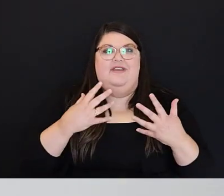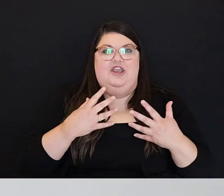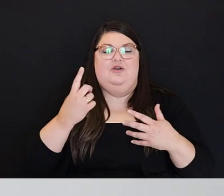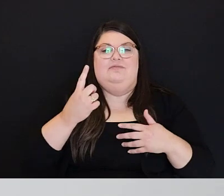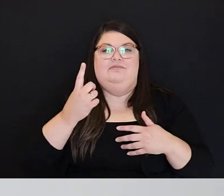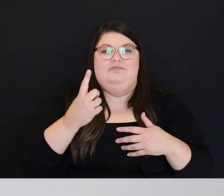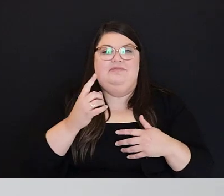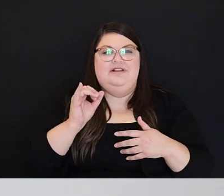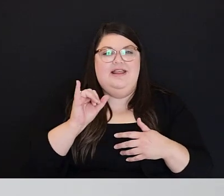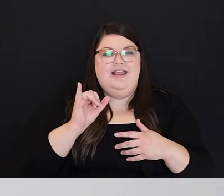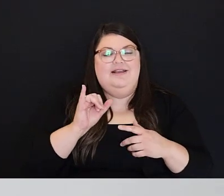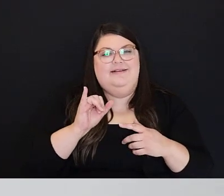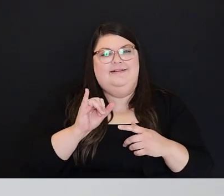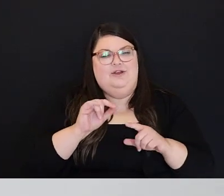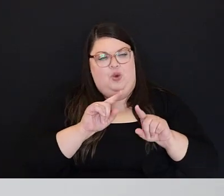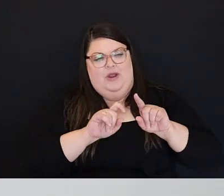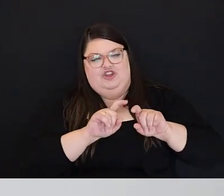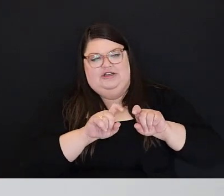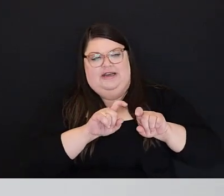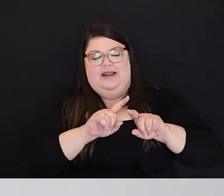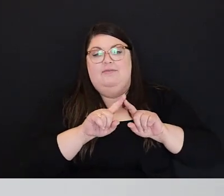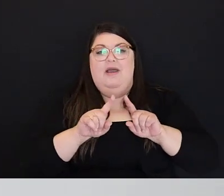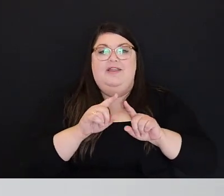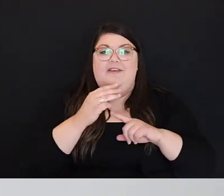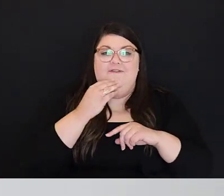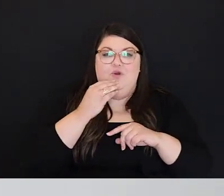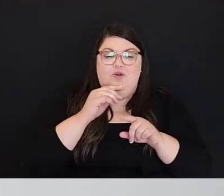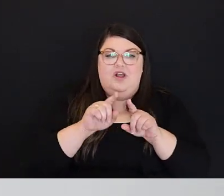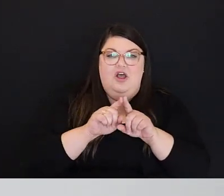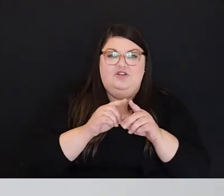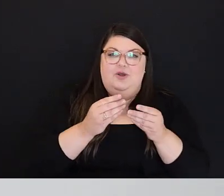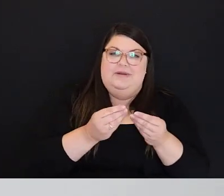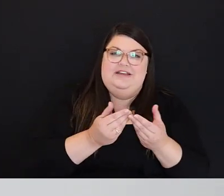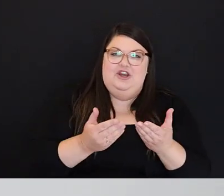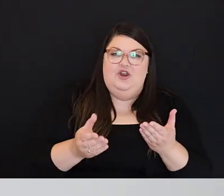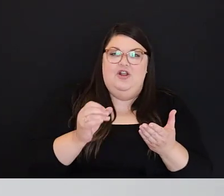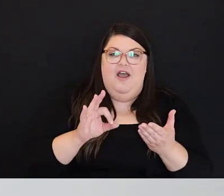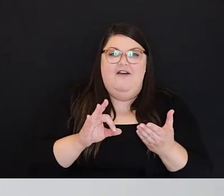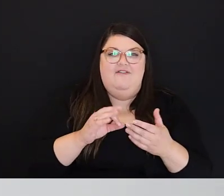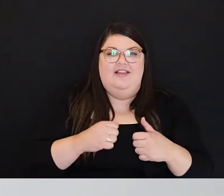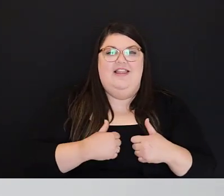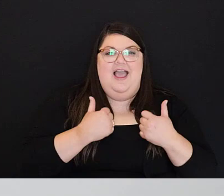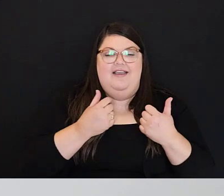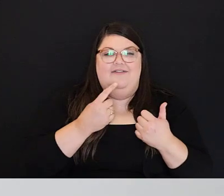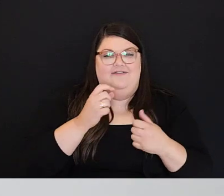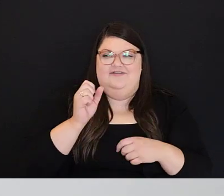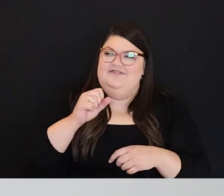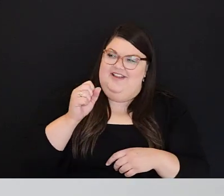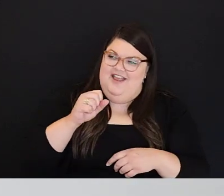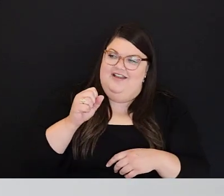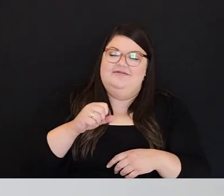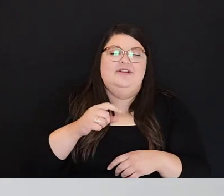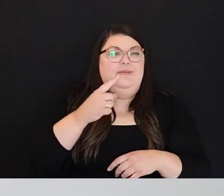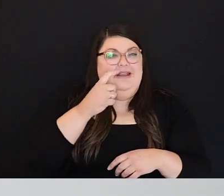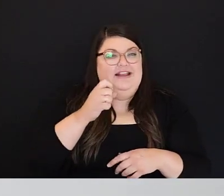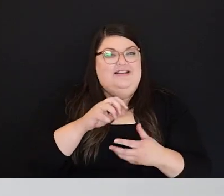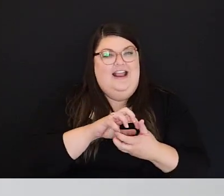it's that questioning. But the food is just also material of life, right? Because